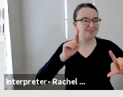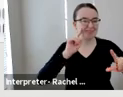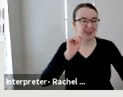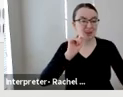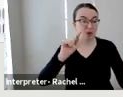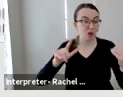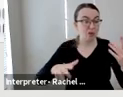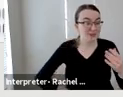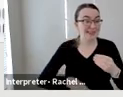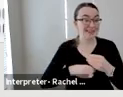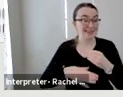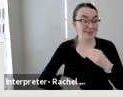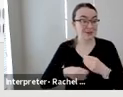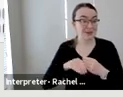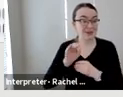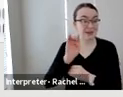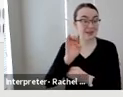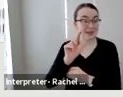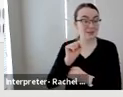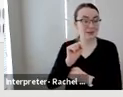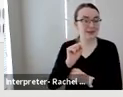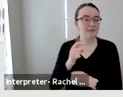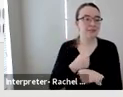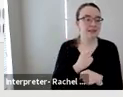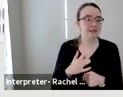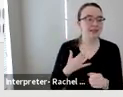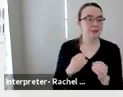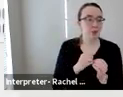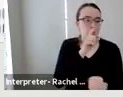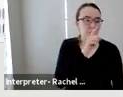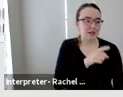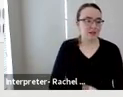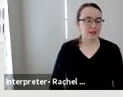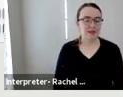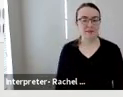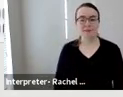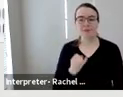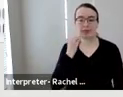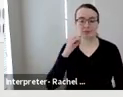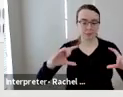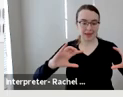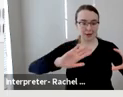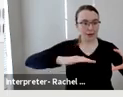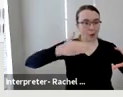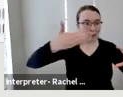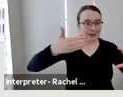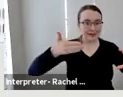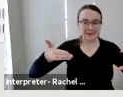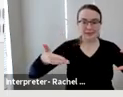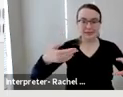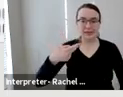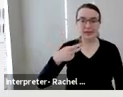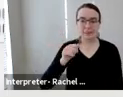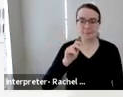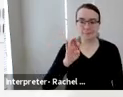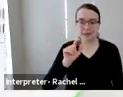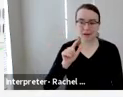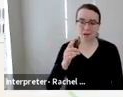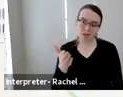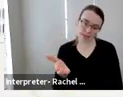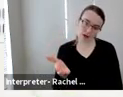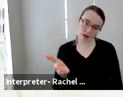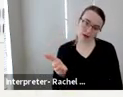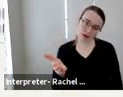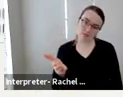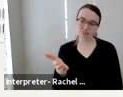elements give you reality, right? So if there's a panel that opens right here and it comes down to here,